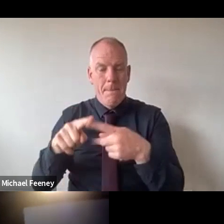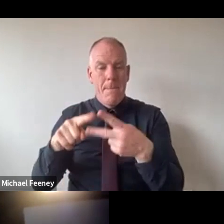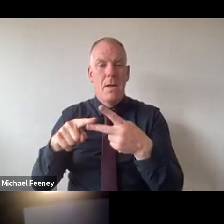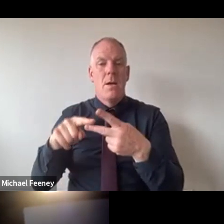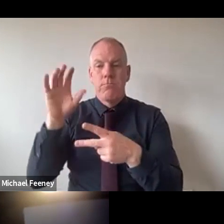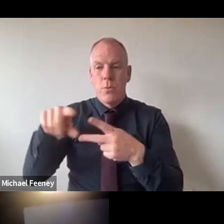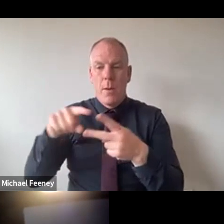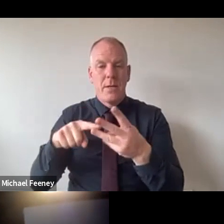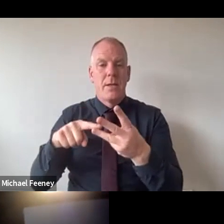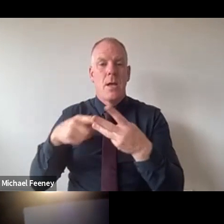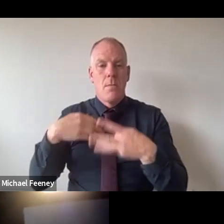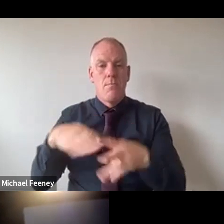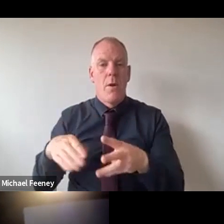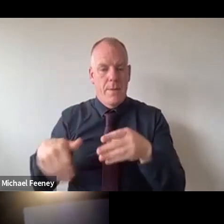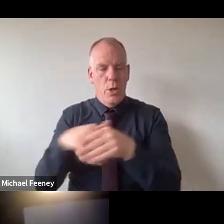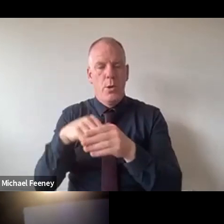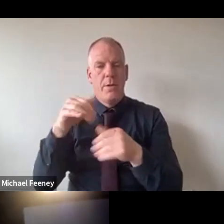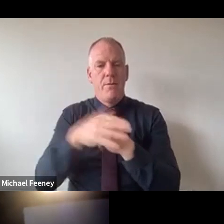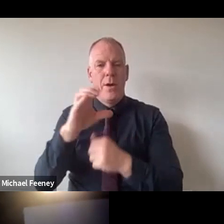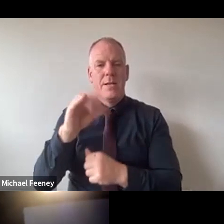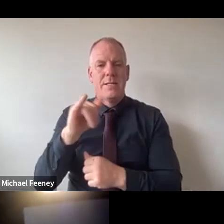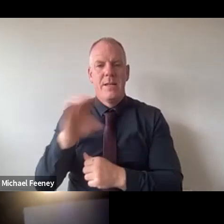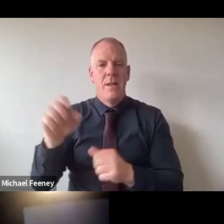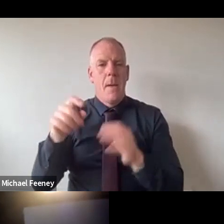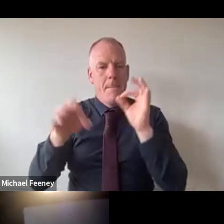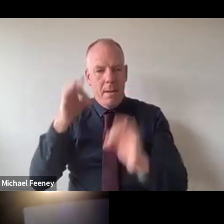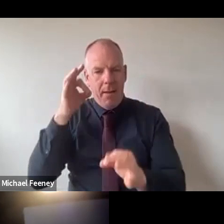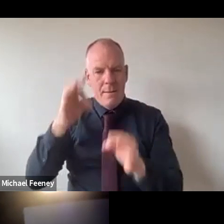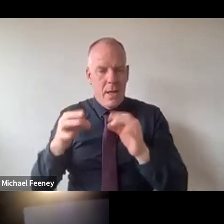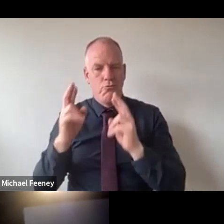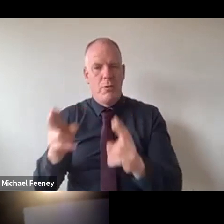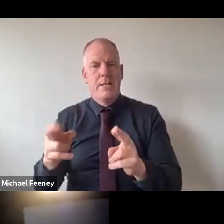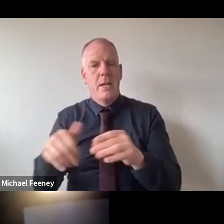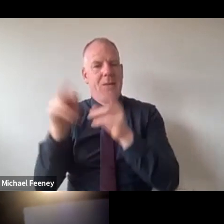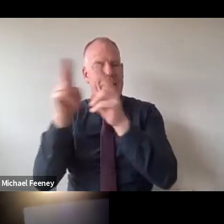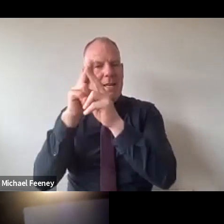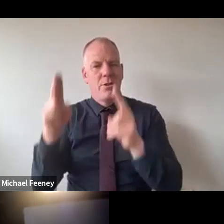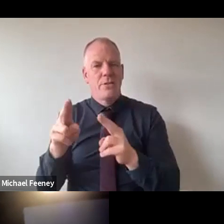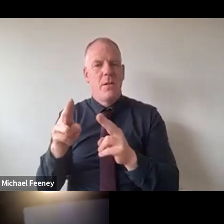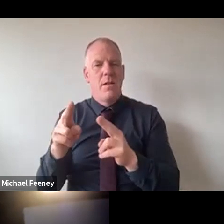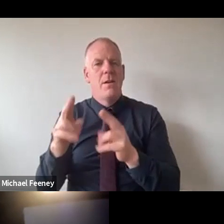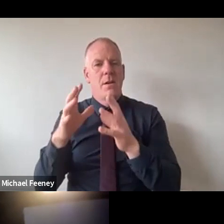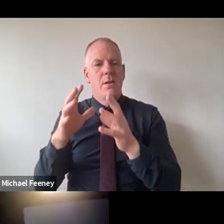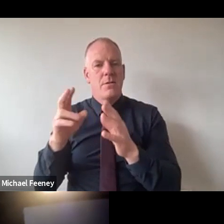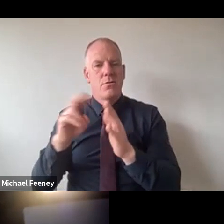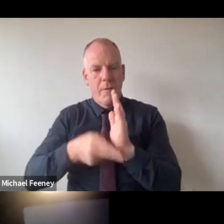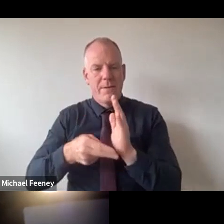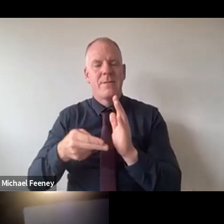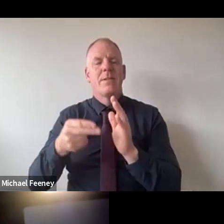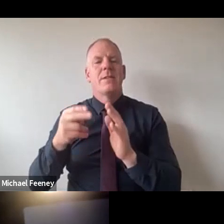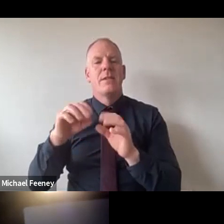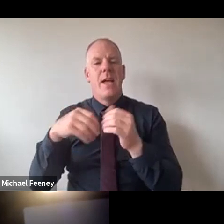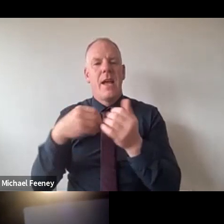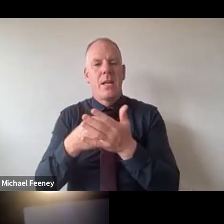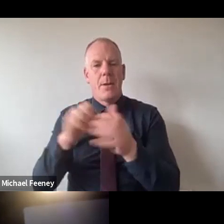the International Covenant on Civil and Political Rights and in the International Covenant on Economic, Social, and Cultural Rights. And we